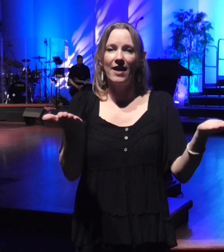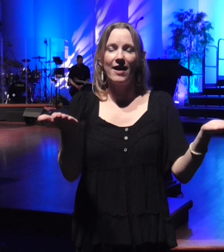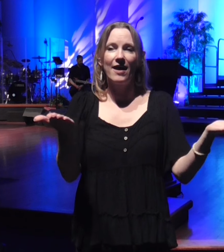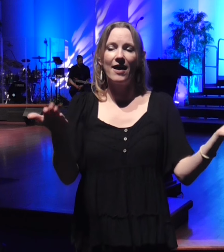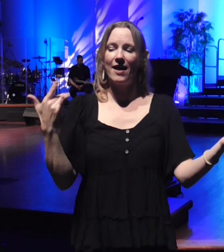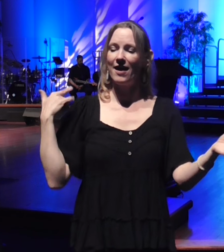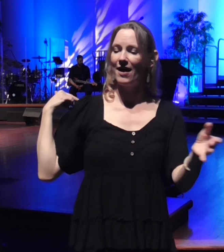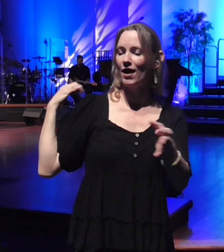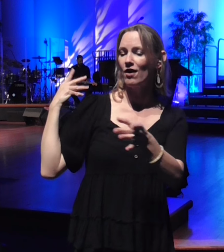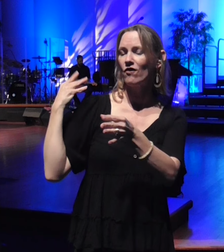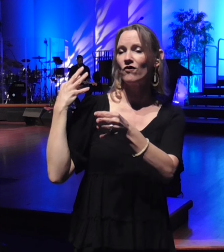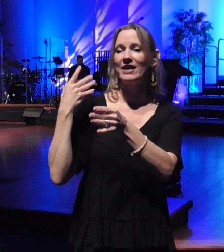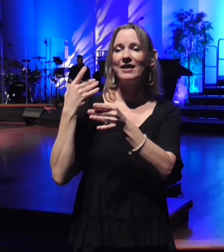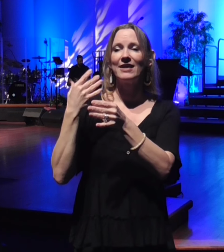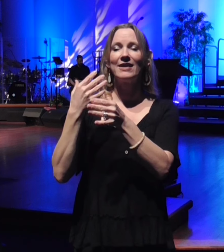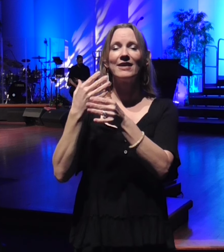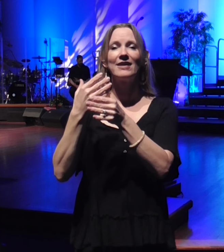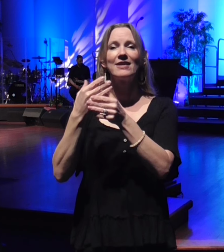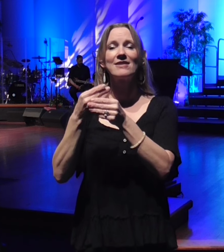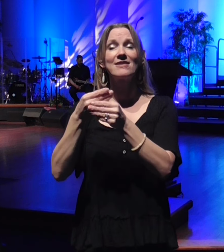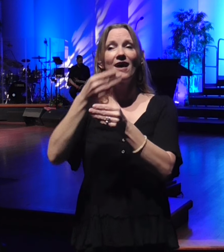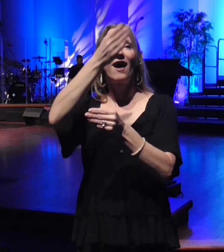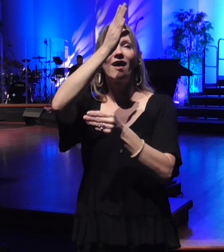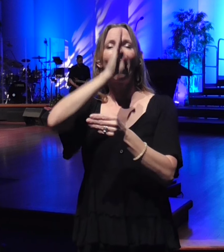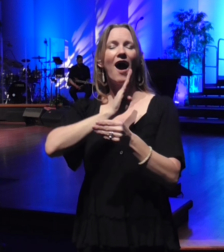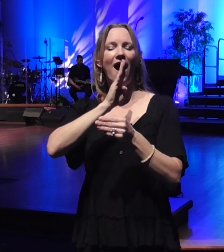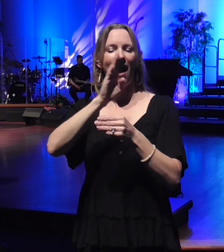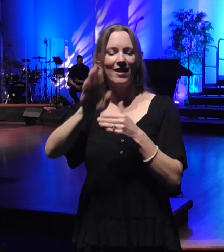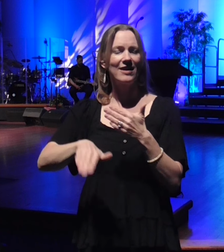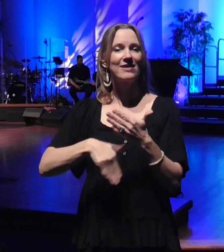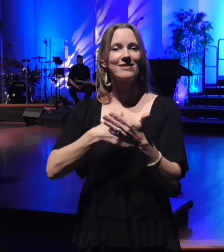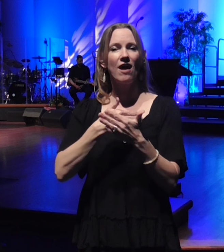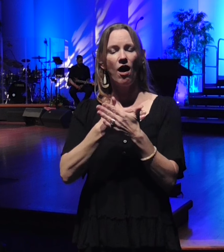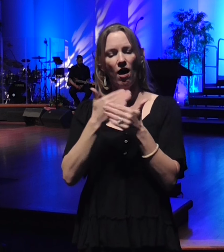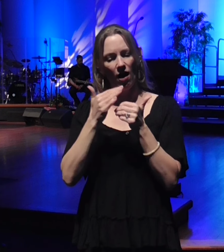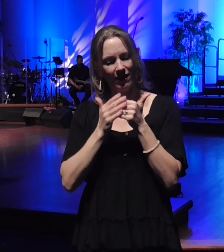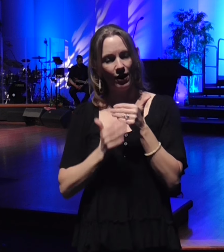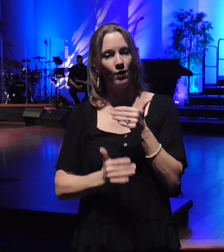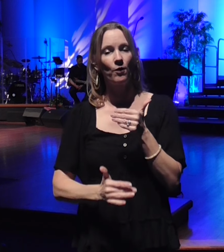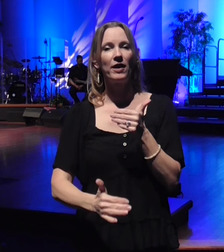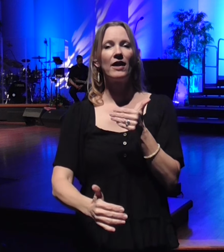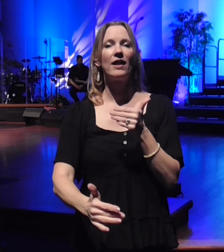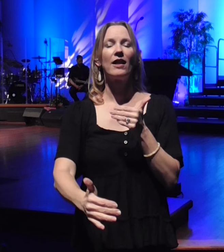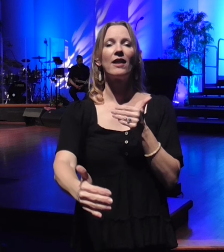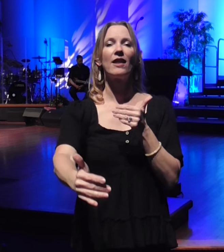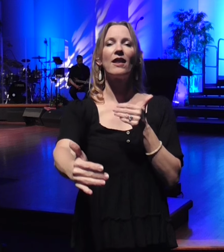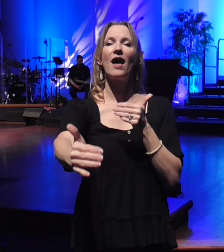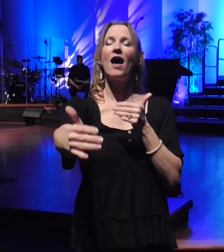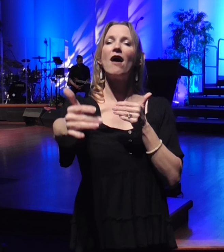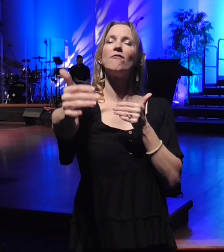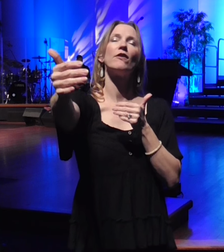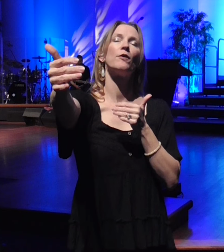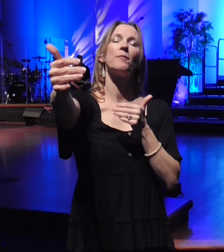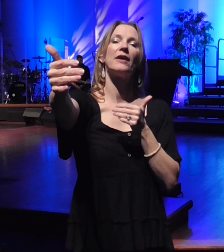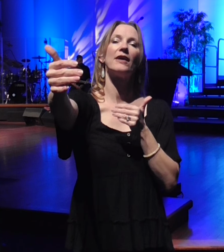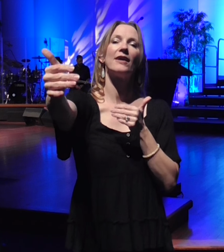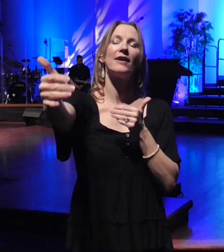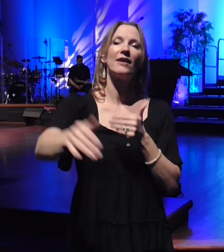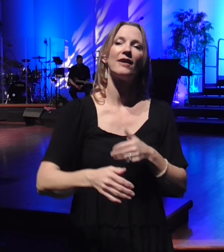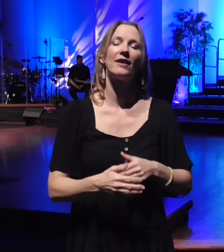all there is. God is all there will